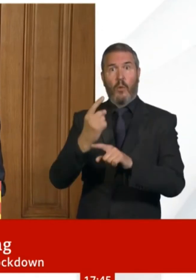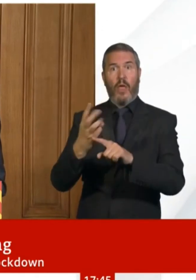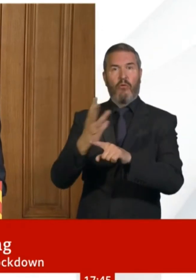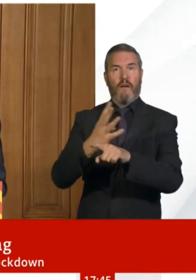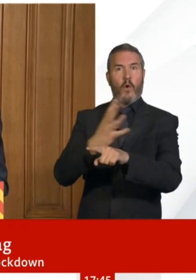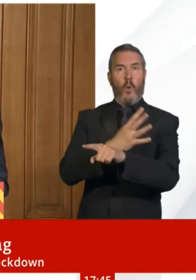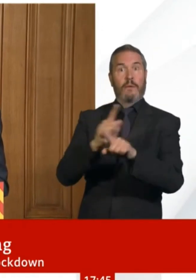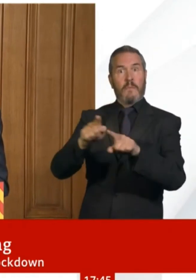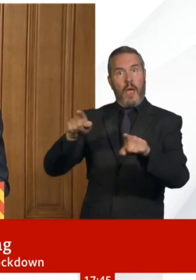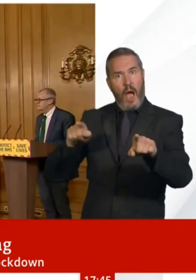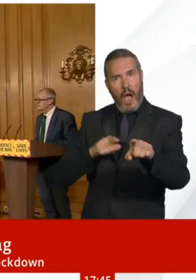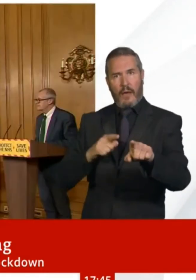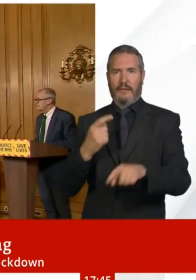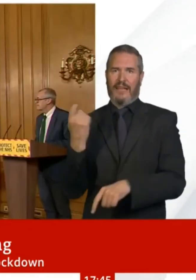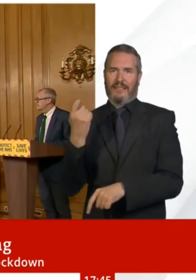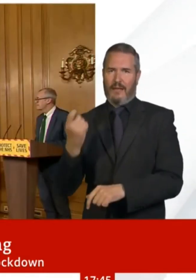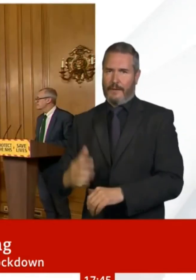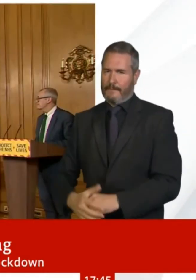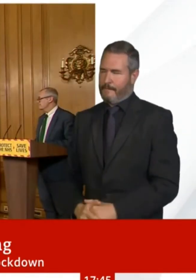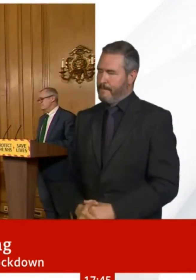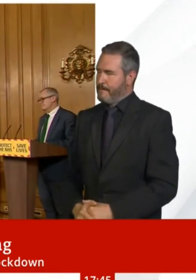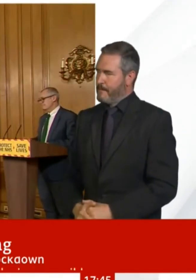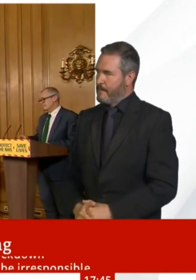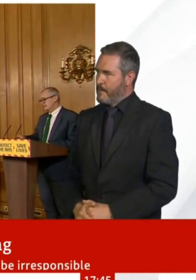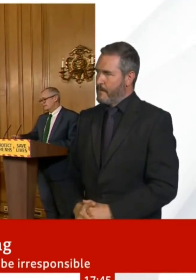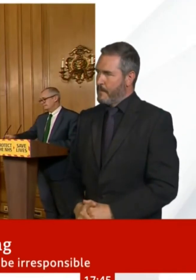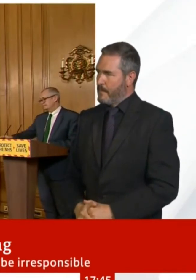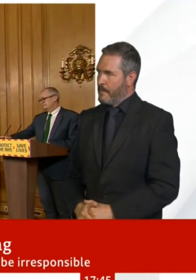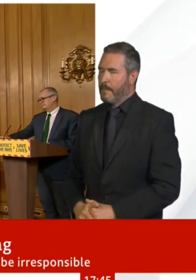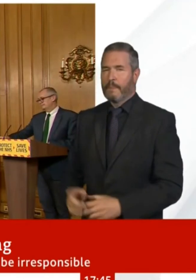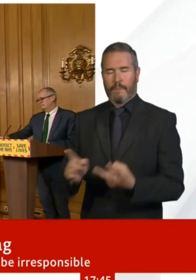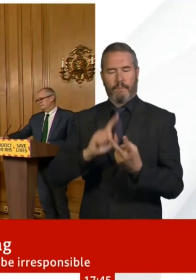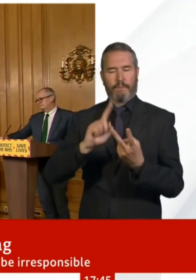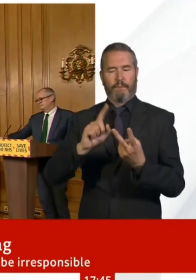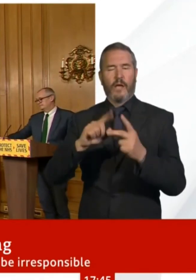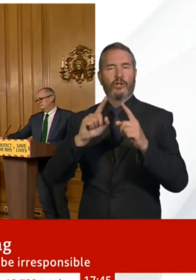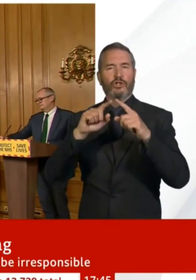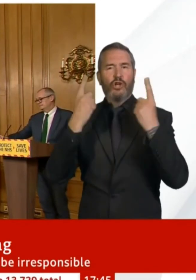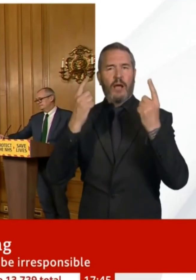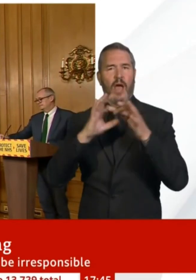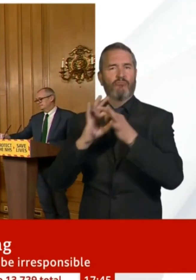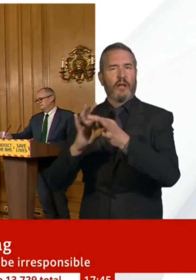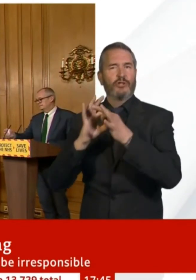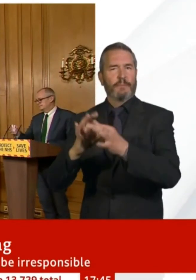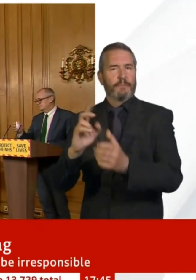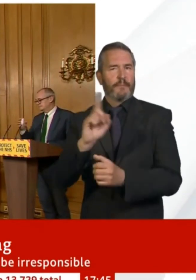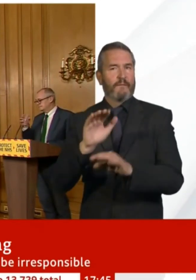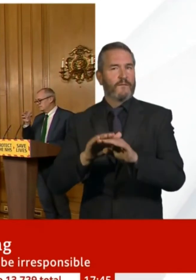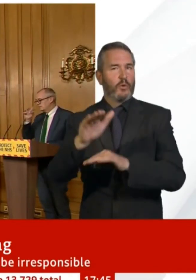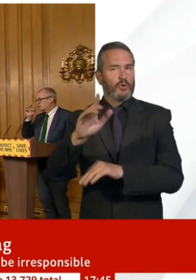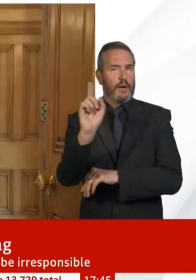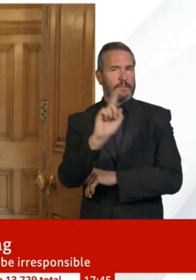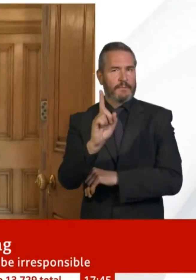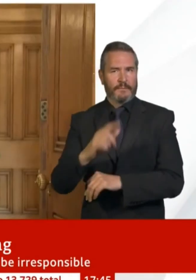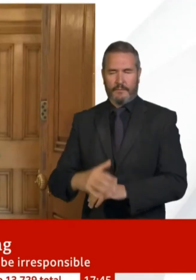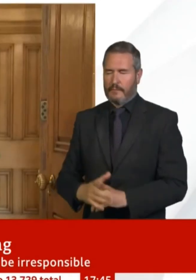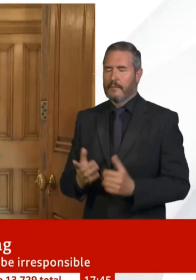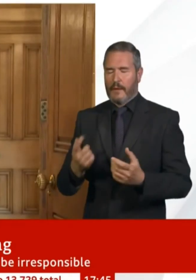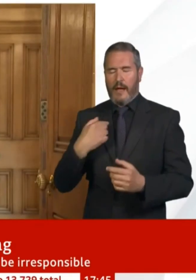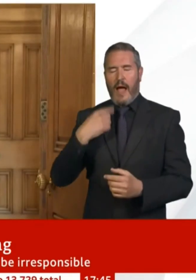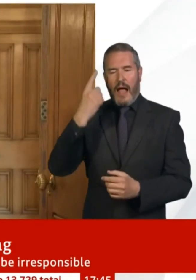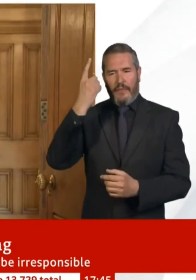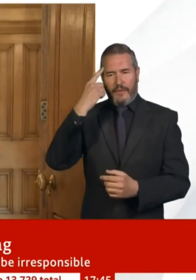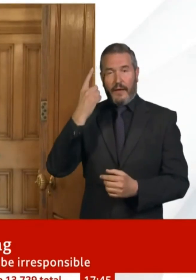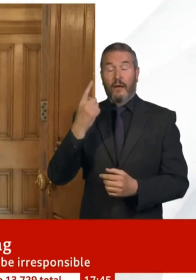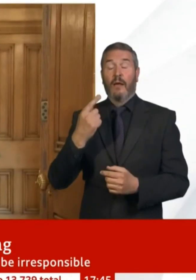behind Italy. On the question in relation to China, look, I think there absolutely needs to be a very, very